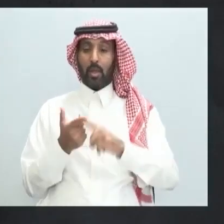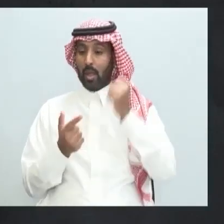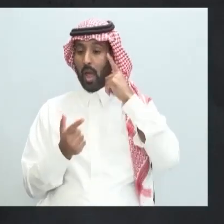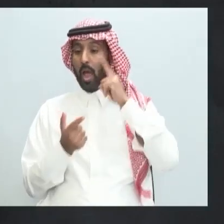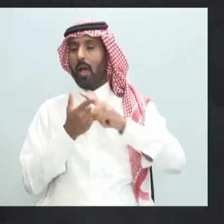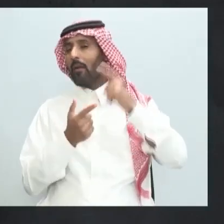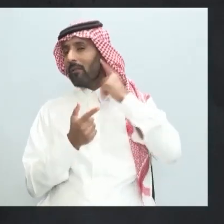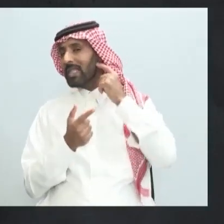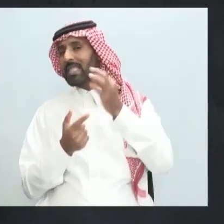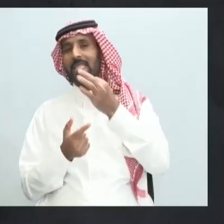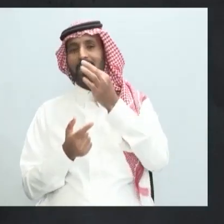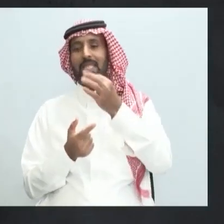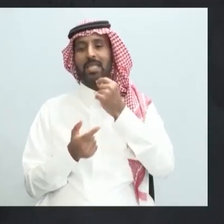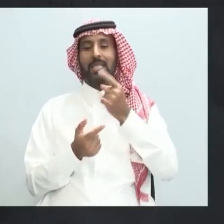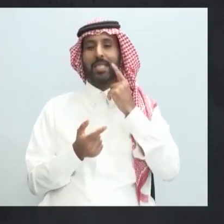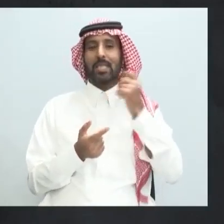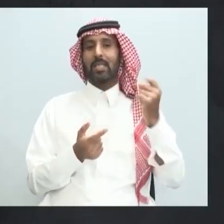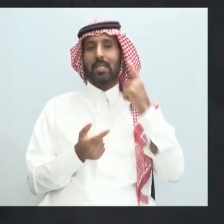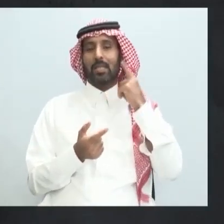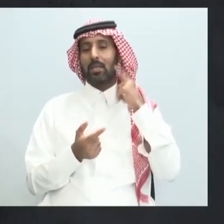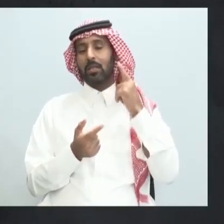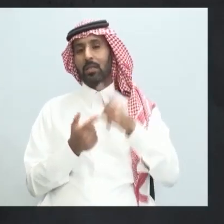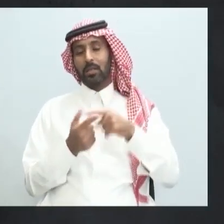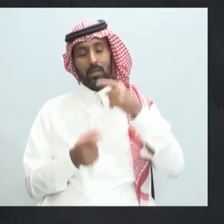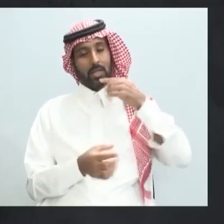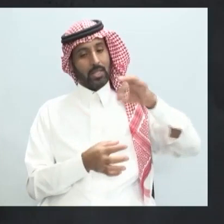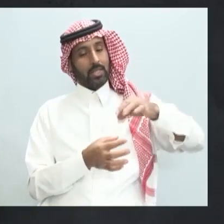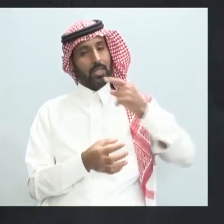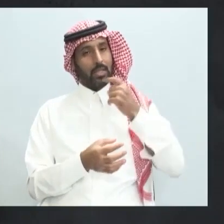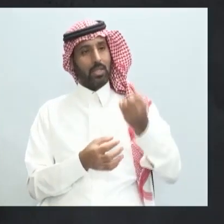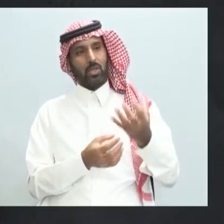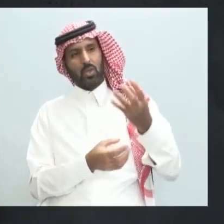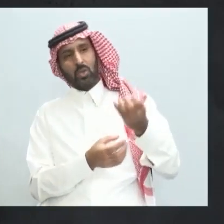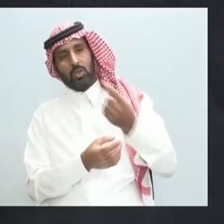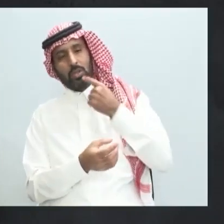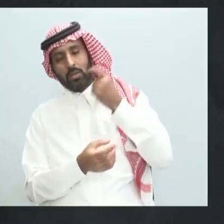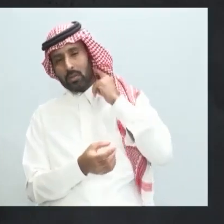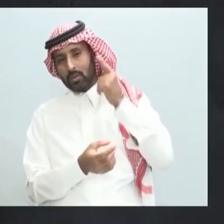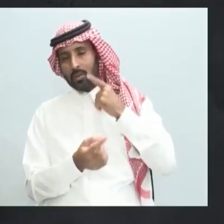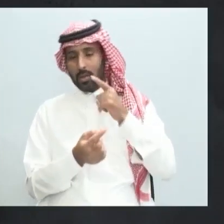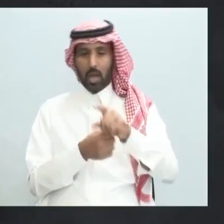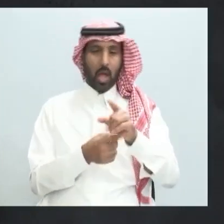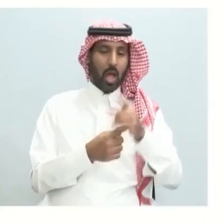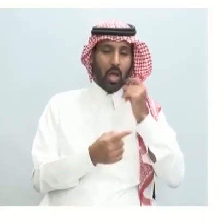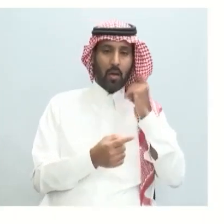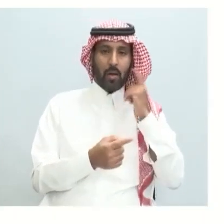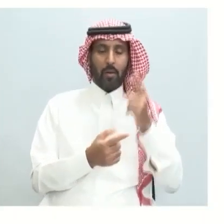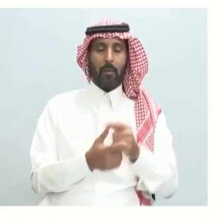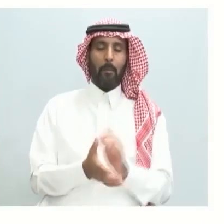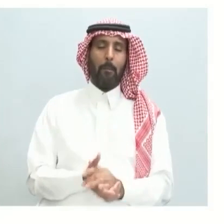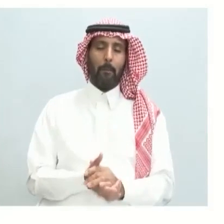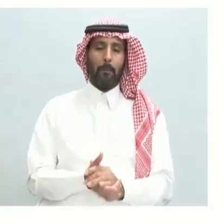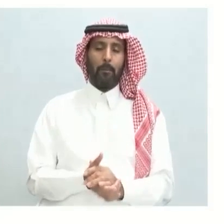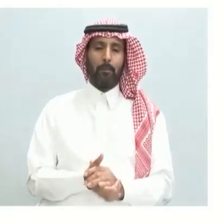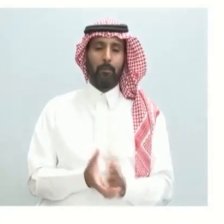remember the sound of the whistling from the steam that comes out of the kettle, this is the sound of